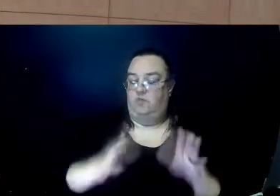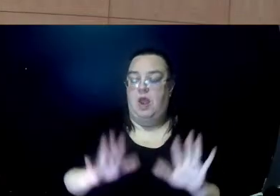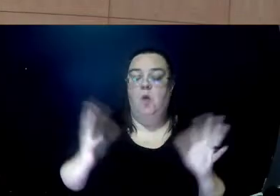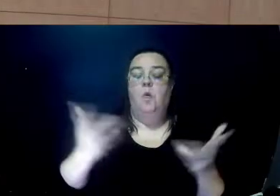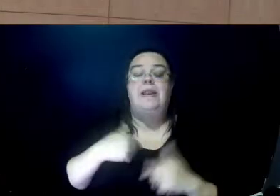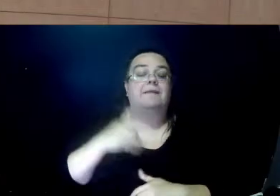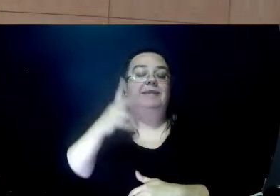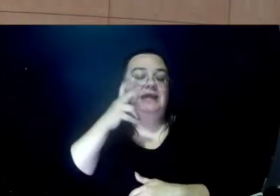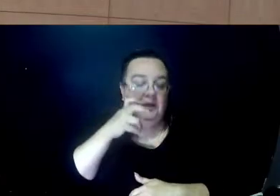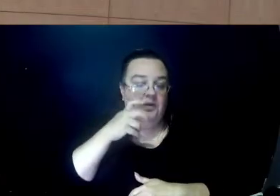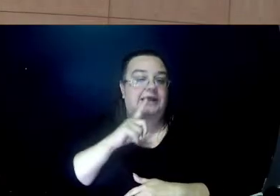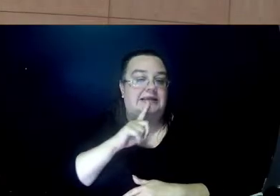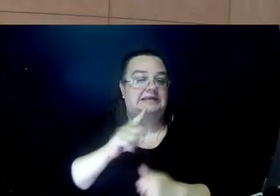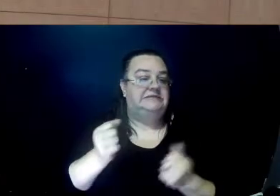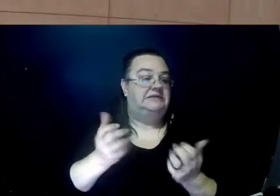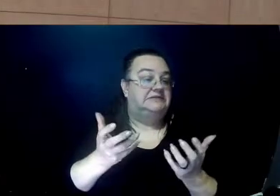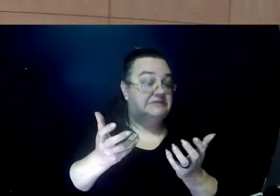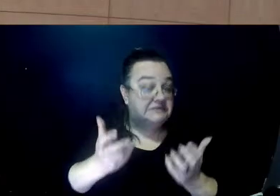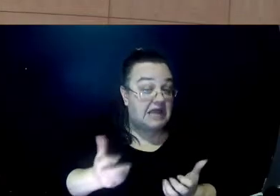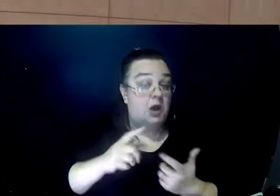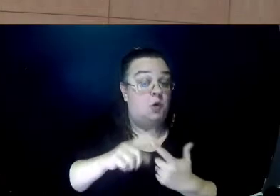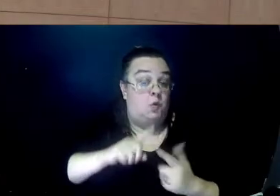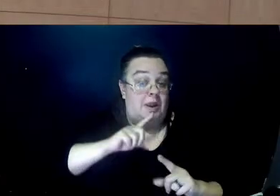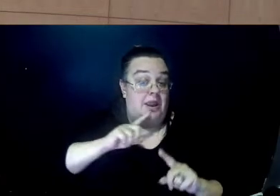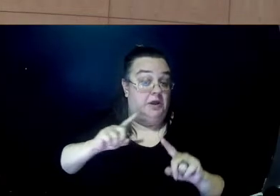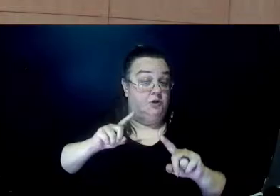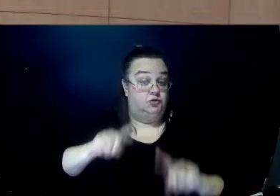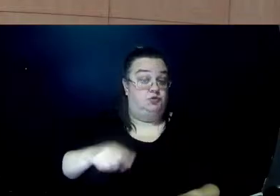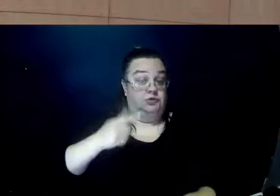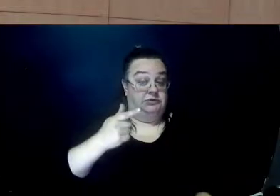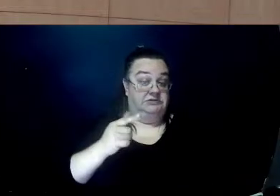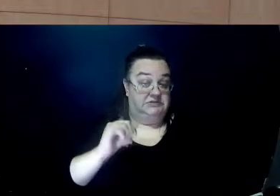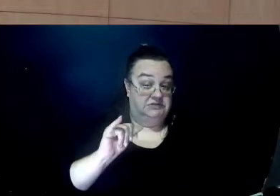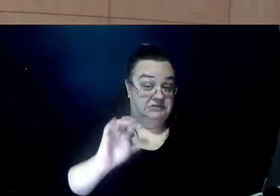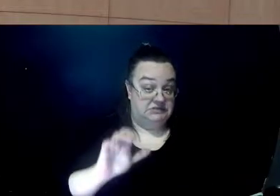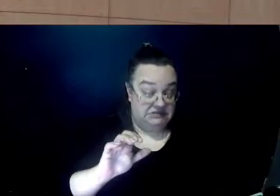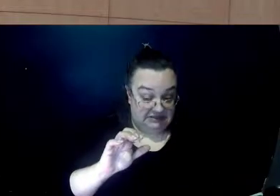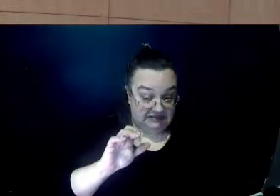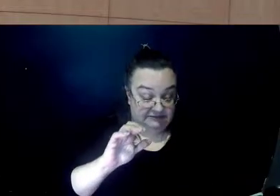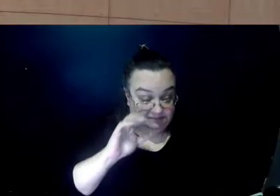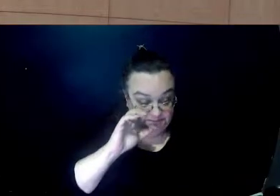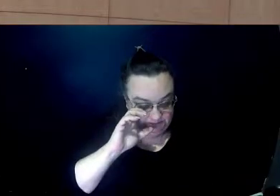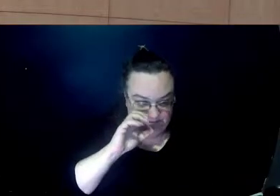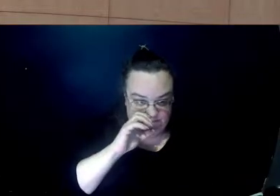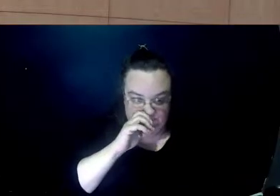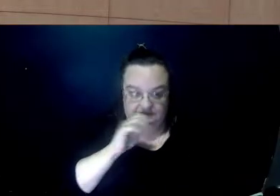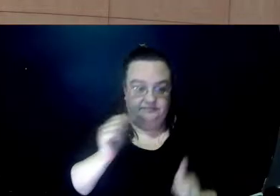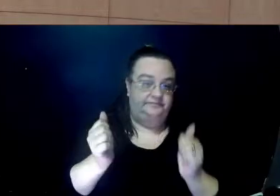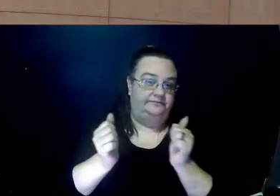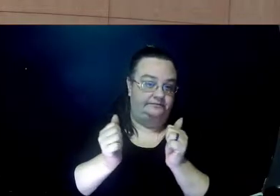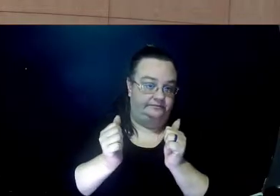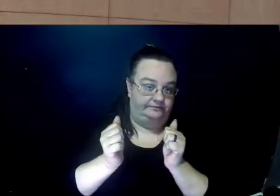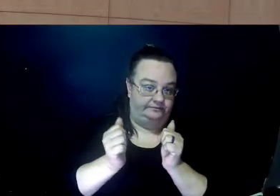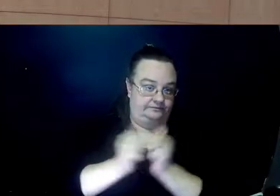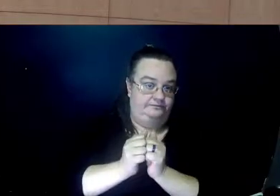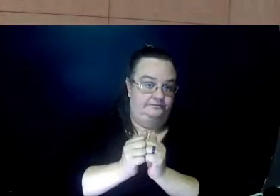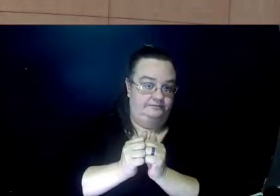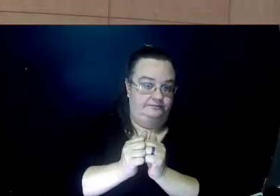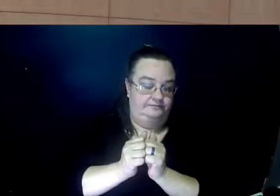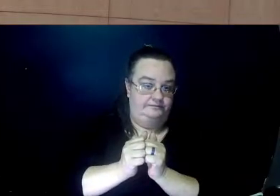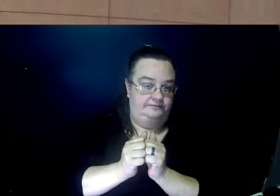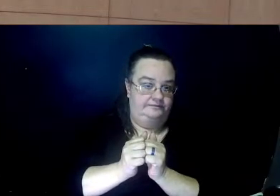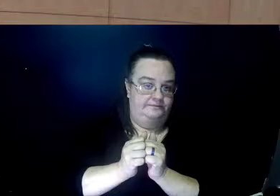a desire to answer the GIC with a